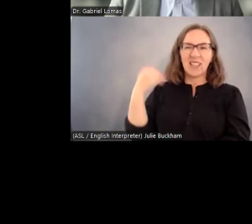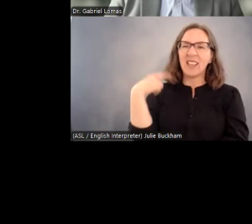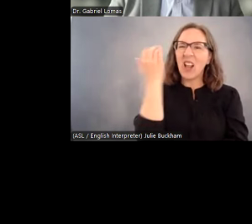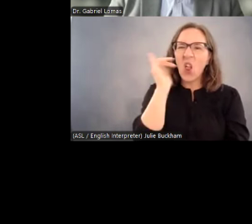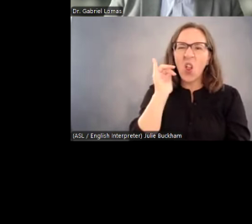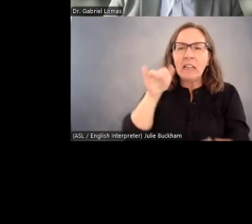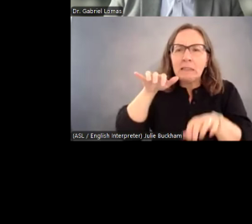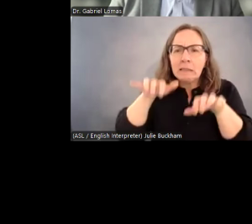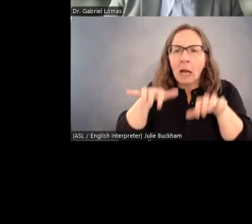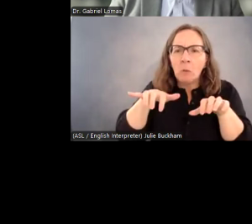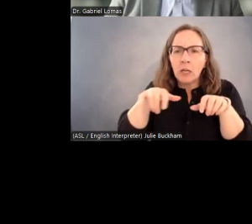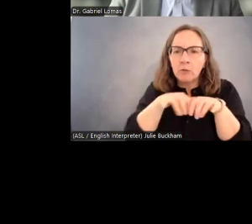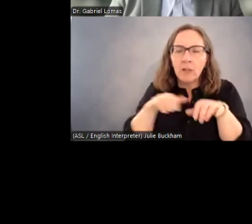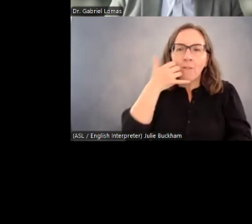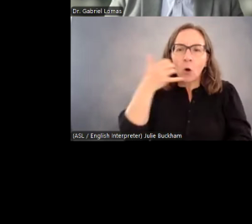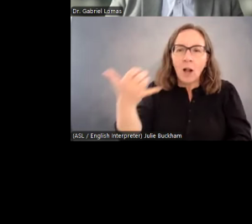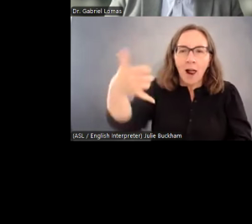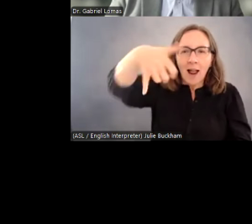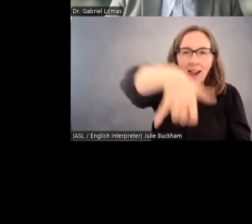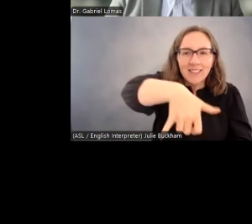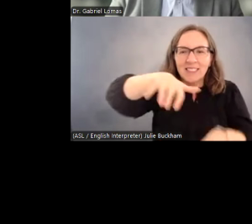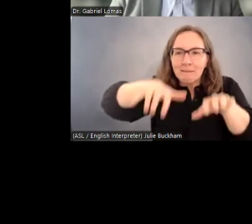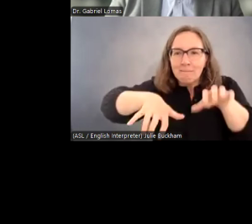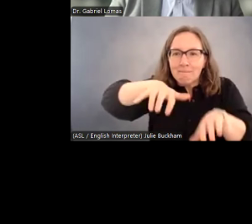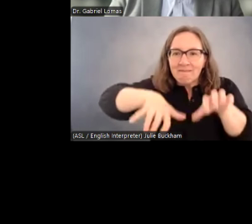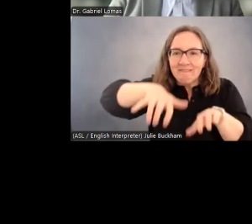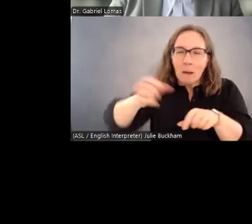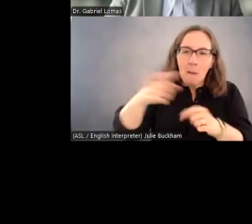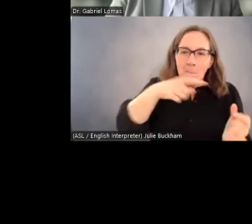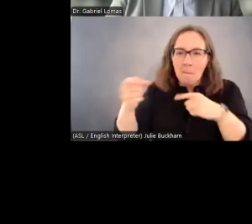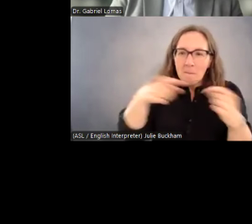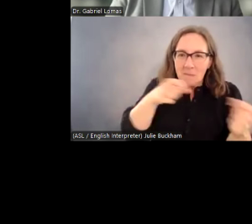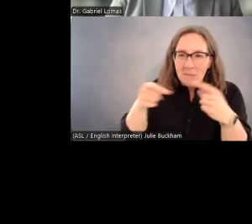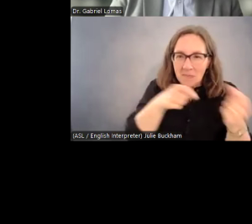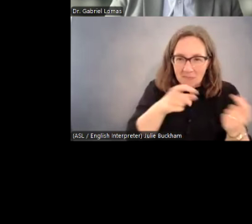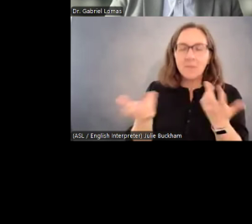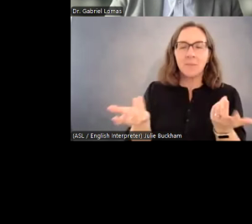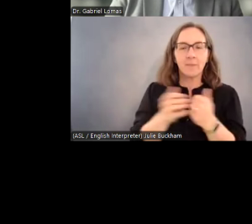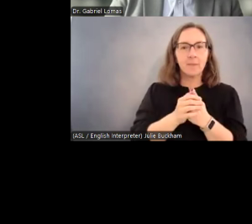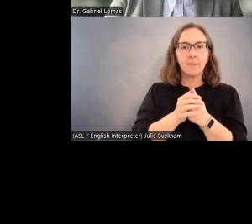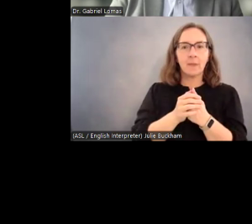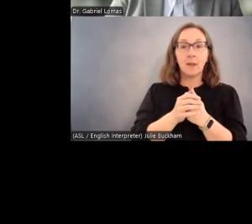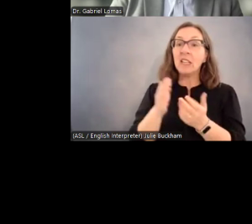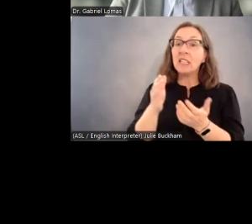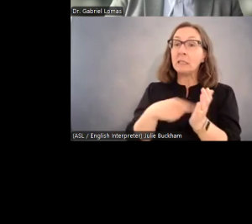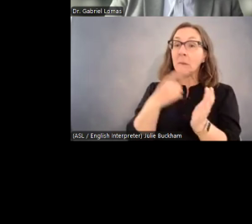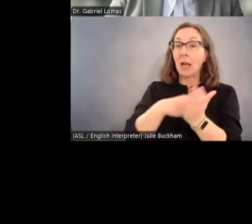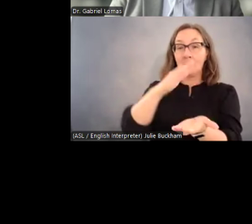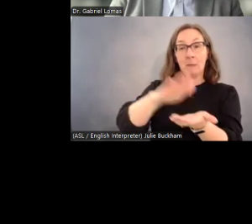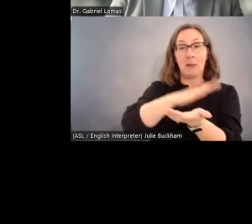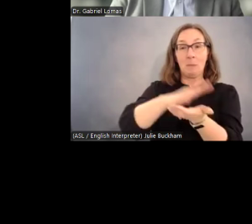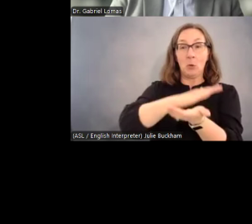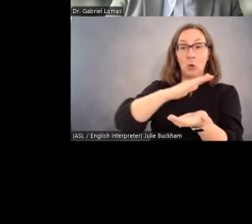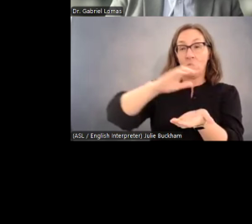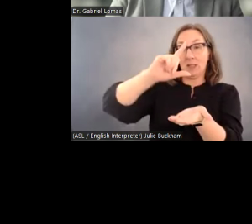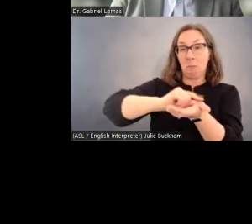typewriter, and the phone would go on the couplers and you would type back and forth. Some would have paper that would print out. Some